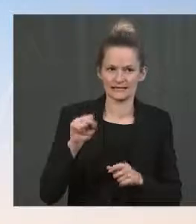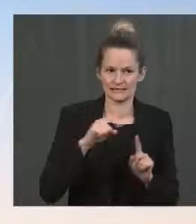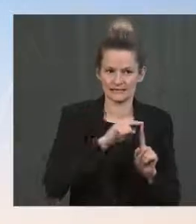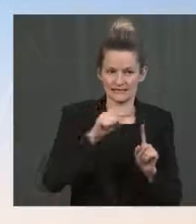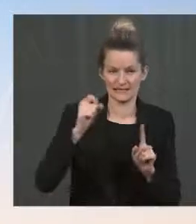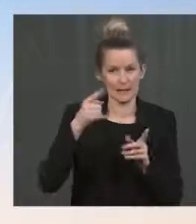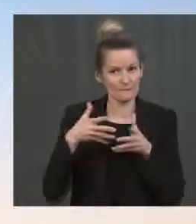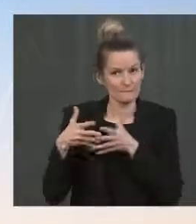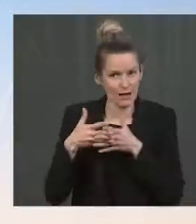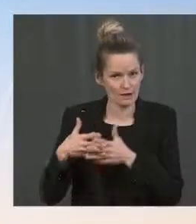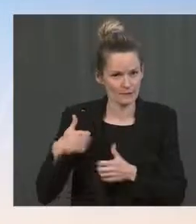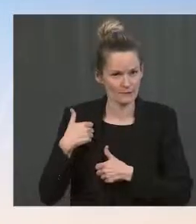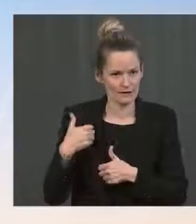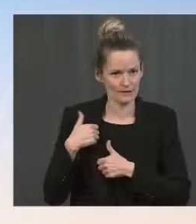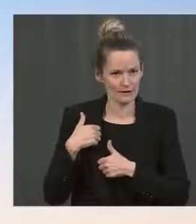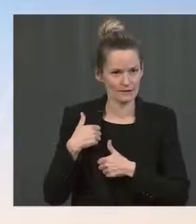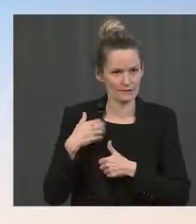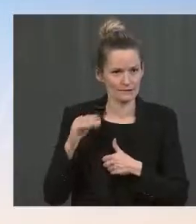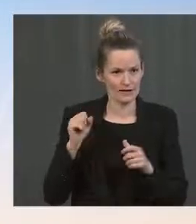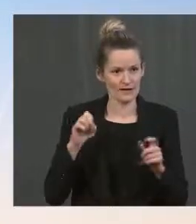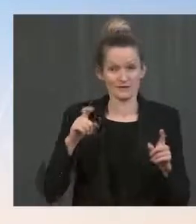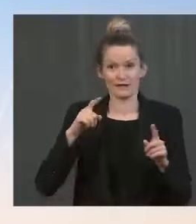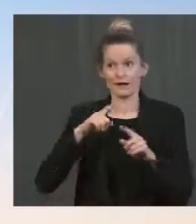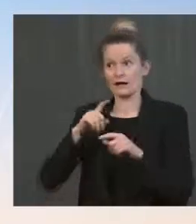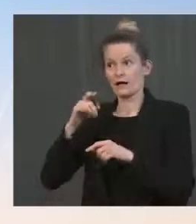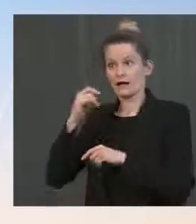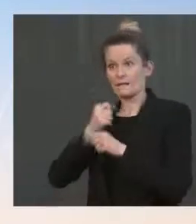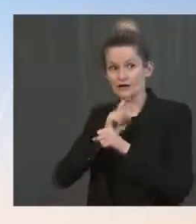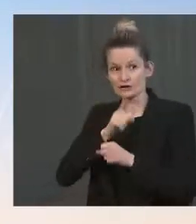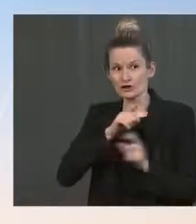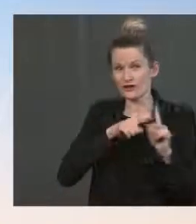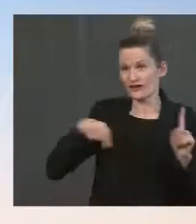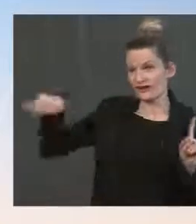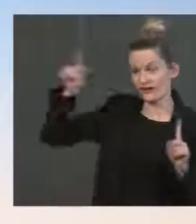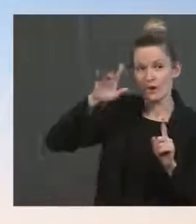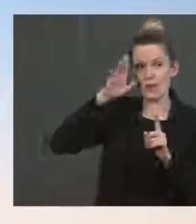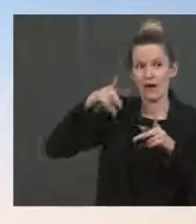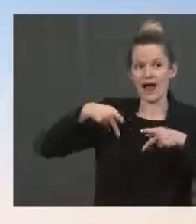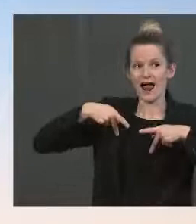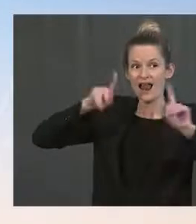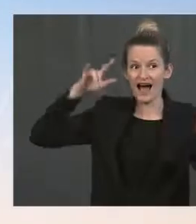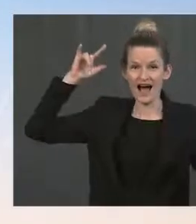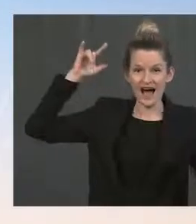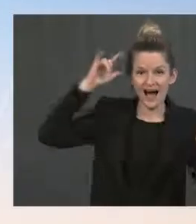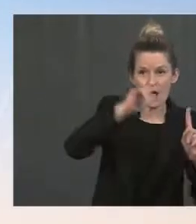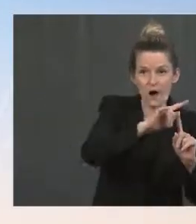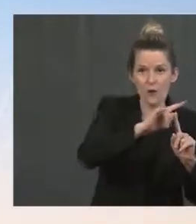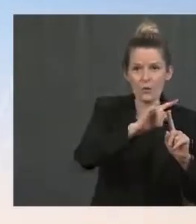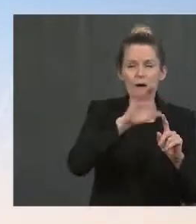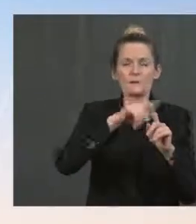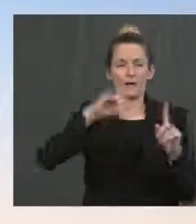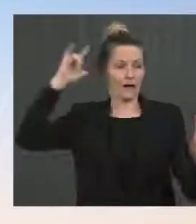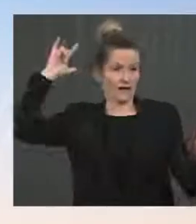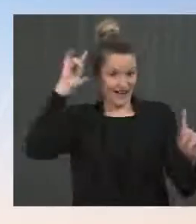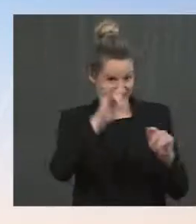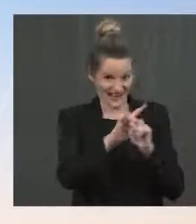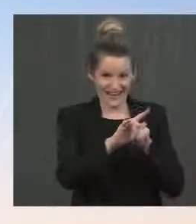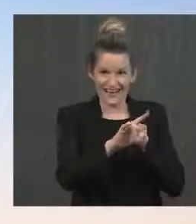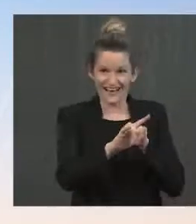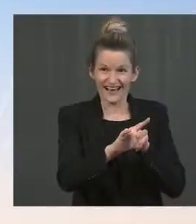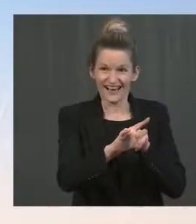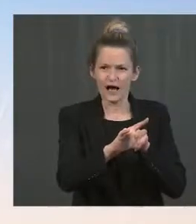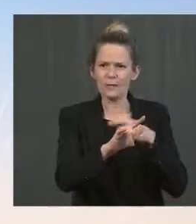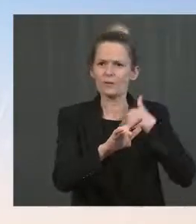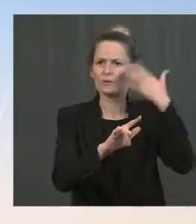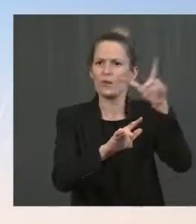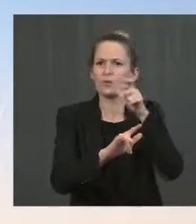allow flights to land where we don't know what security protocols have been taken, whether people have been vetted, who are